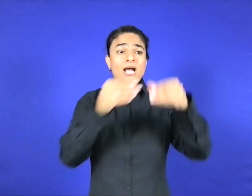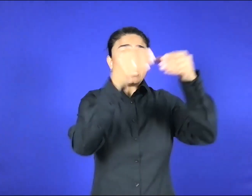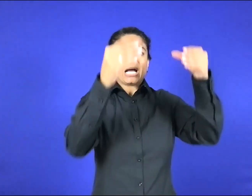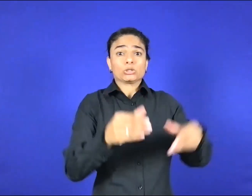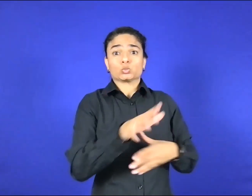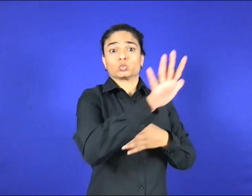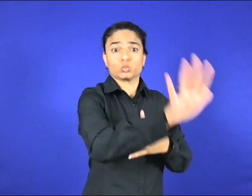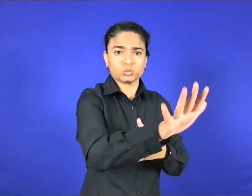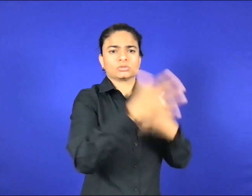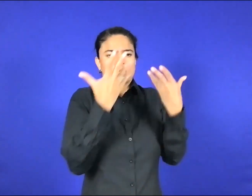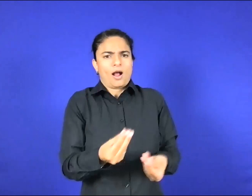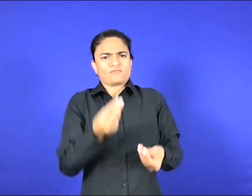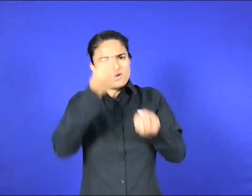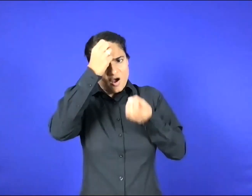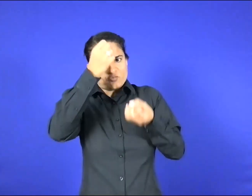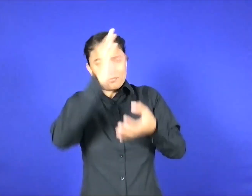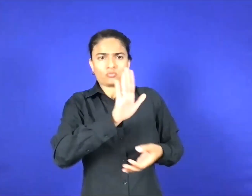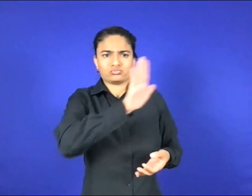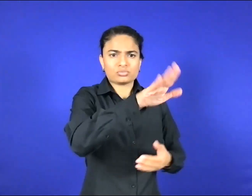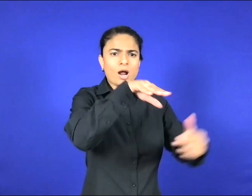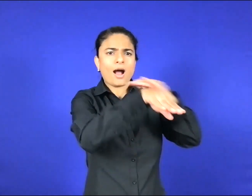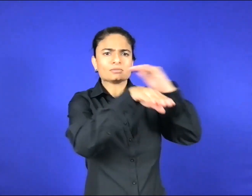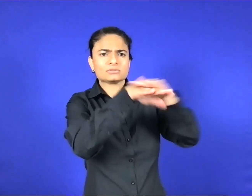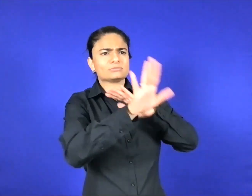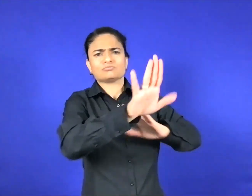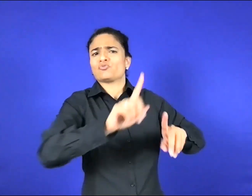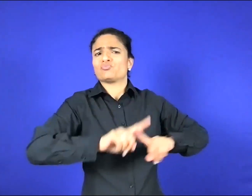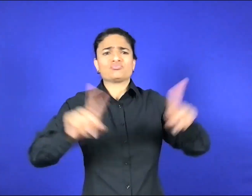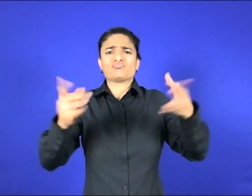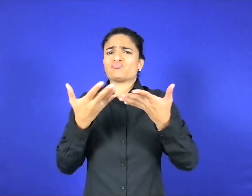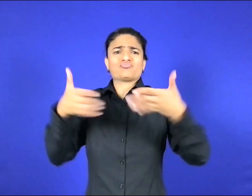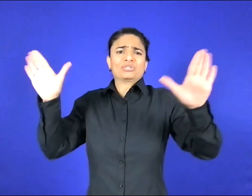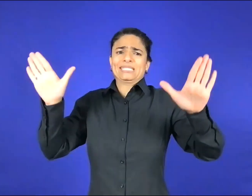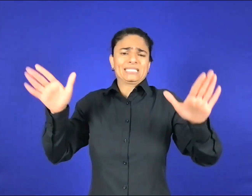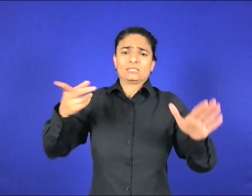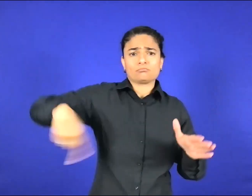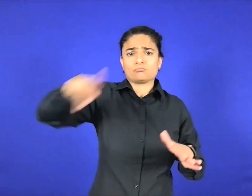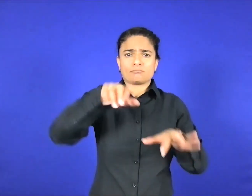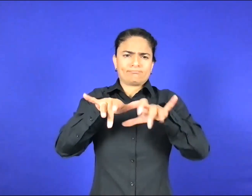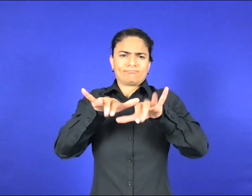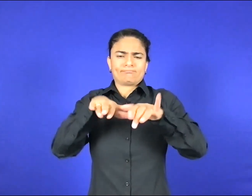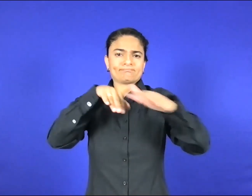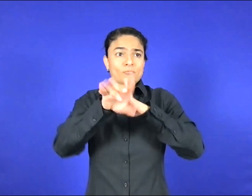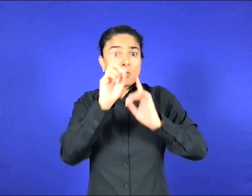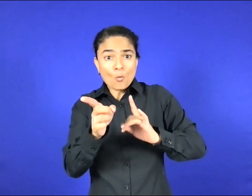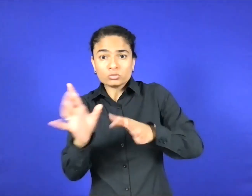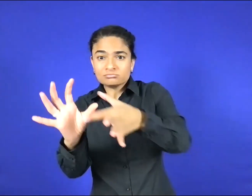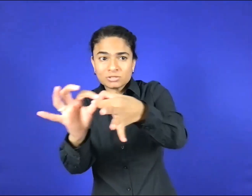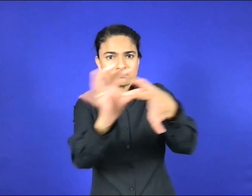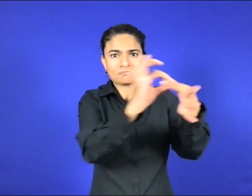provide social protection system. Thank you. Thank you, Mr. Marcel.